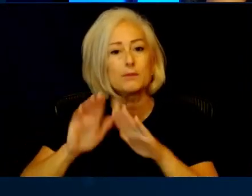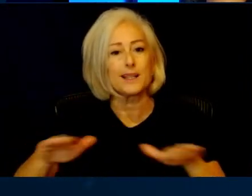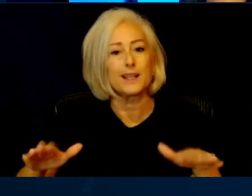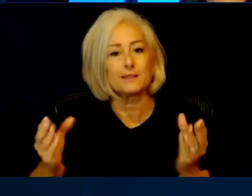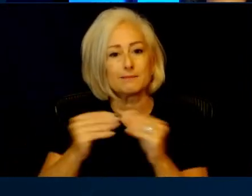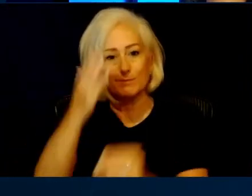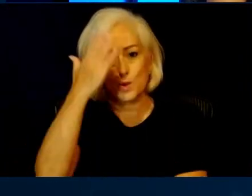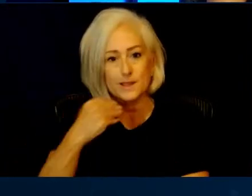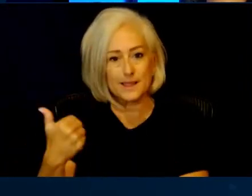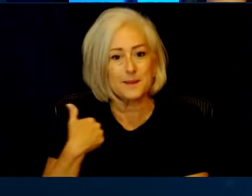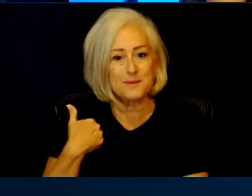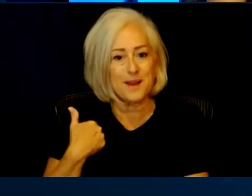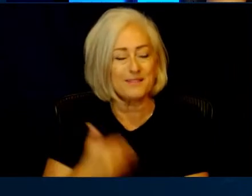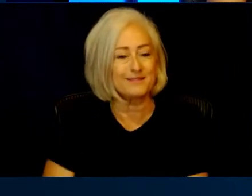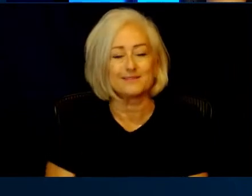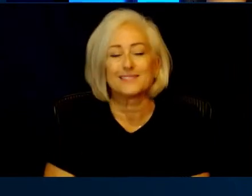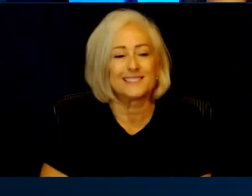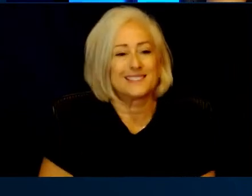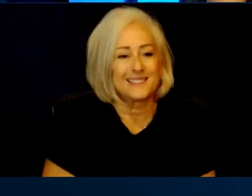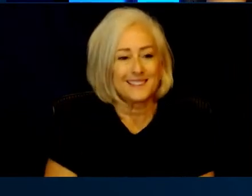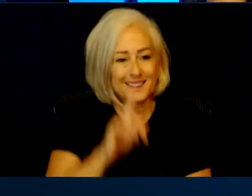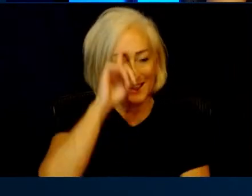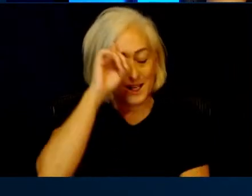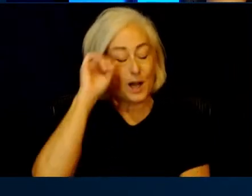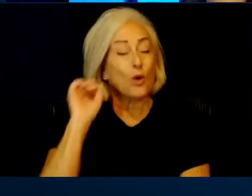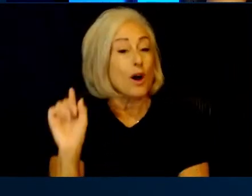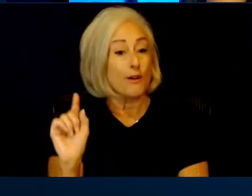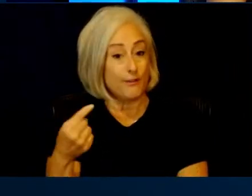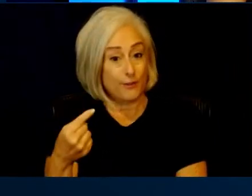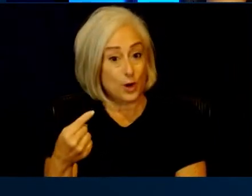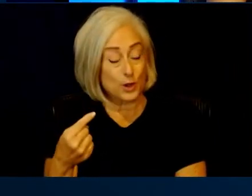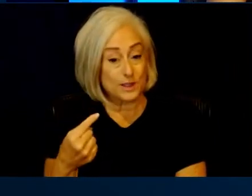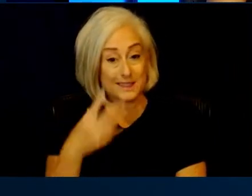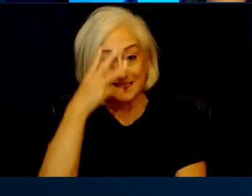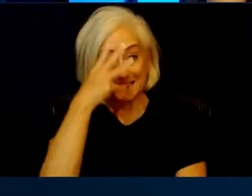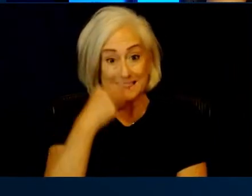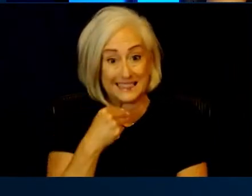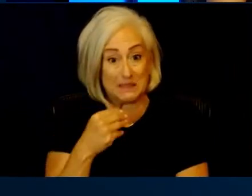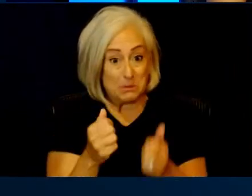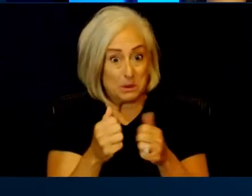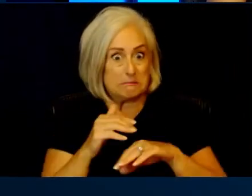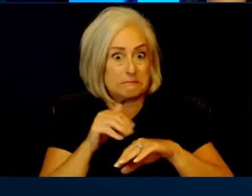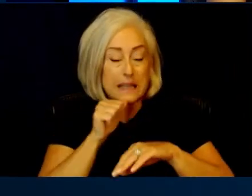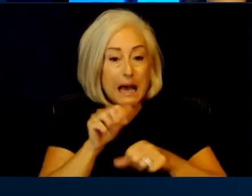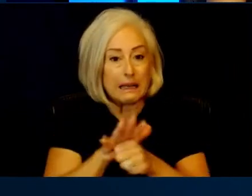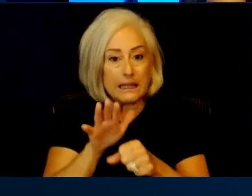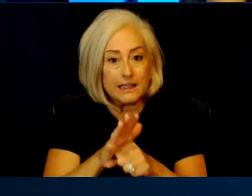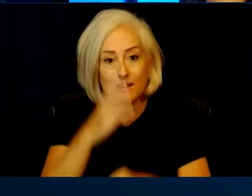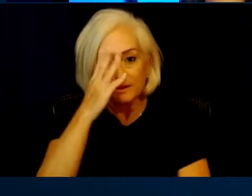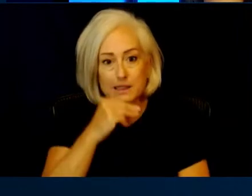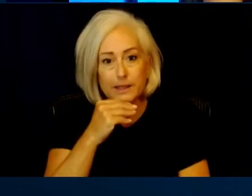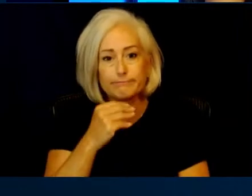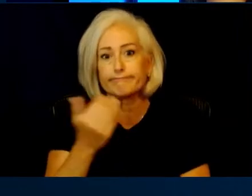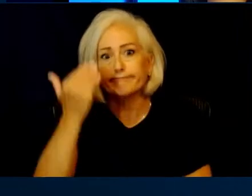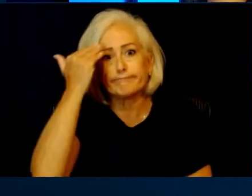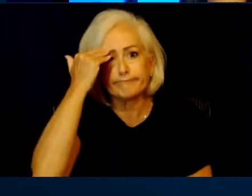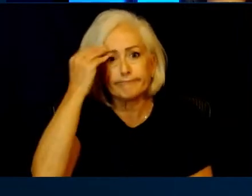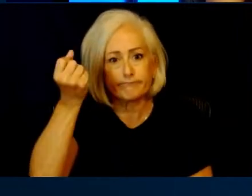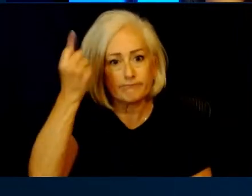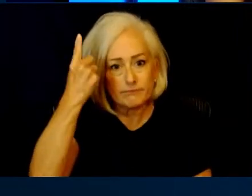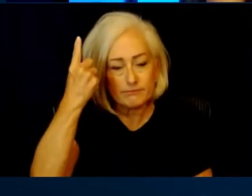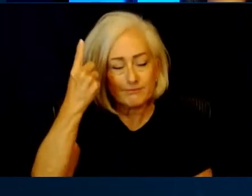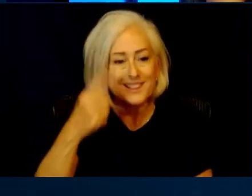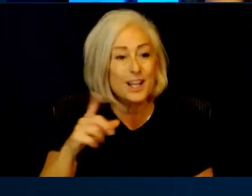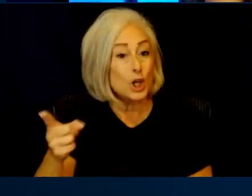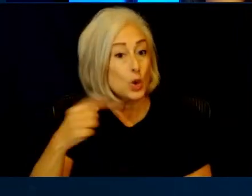Right. Alexis, it seems like, well, first of all, sleep or lack thereof is something we can all relate to. But certainly parents, I know you've got a teenager at home.